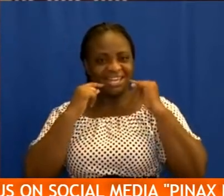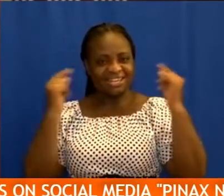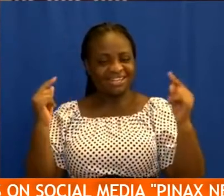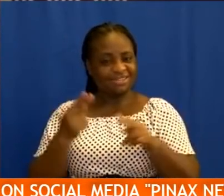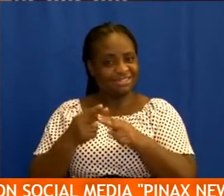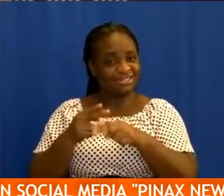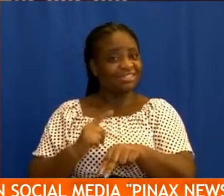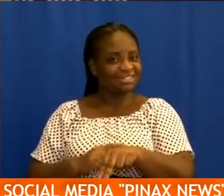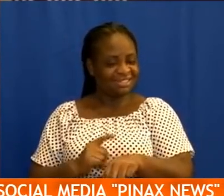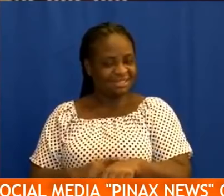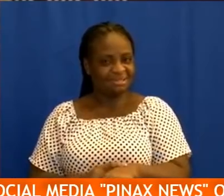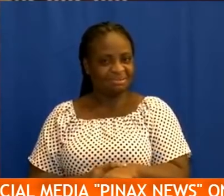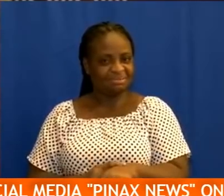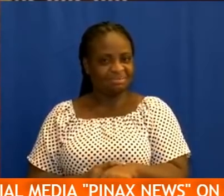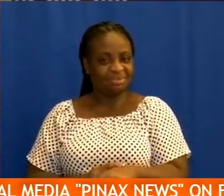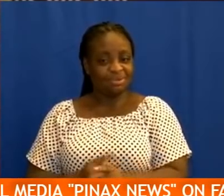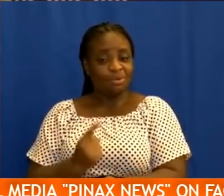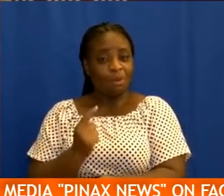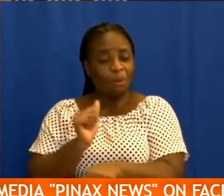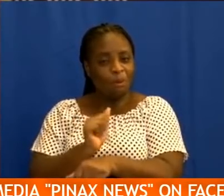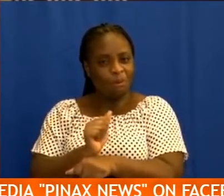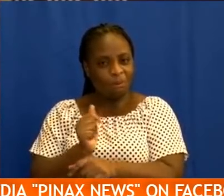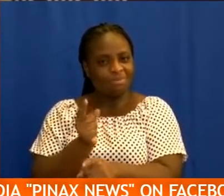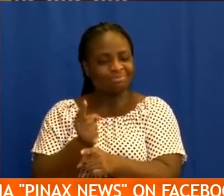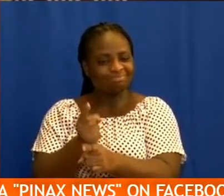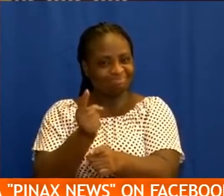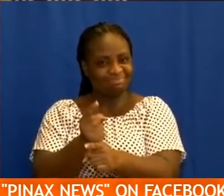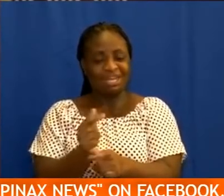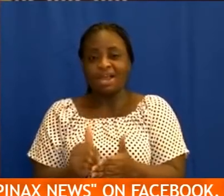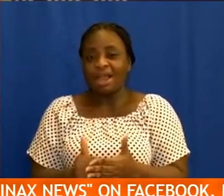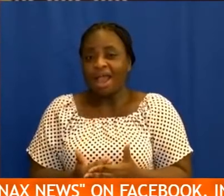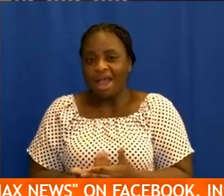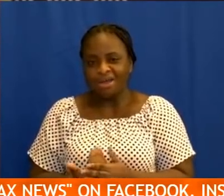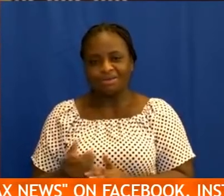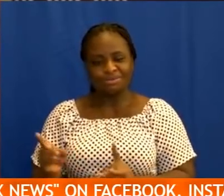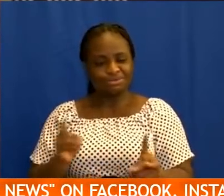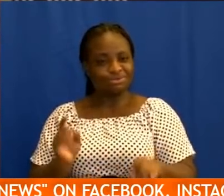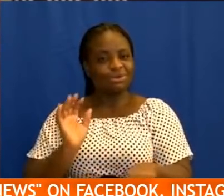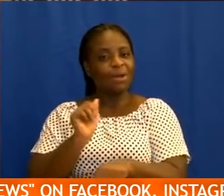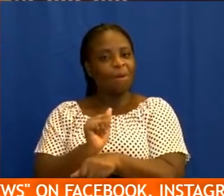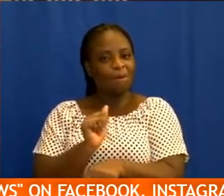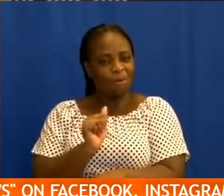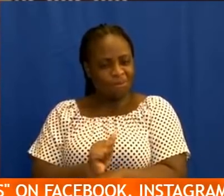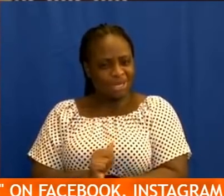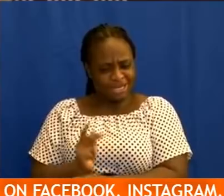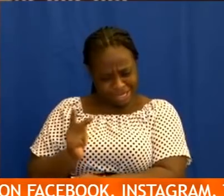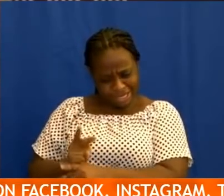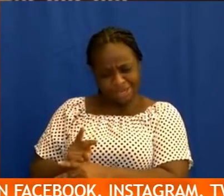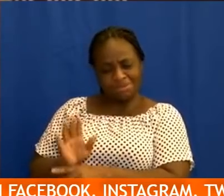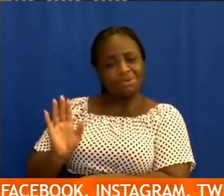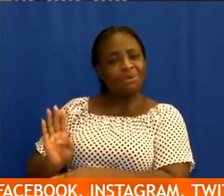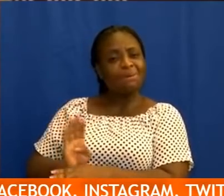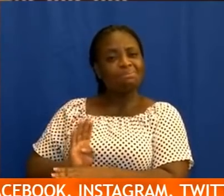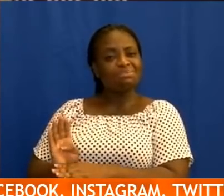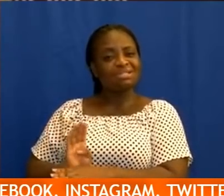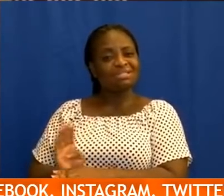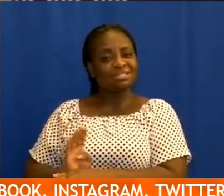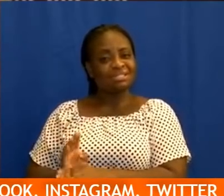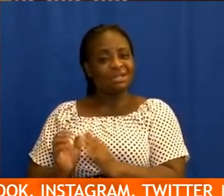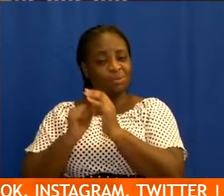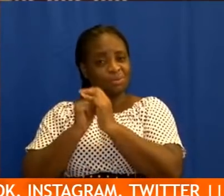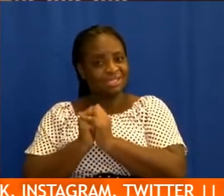very soon. Let us work constantly on how to do our work, keep our businesses and